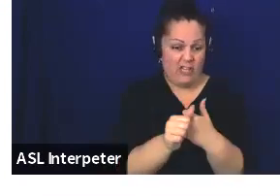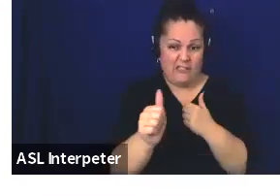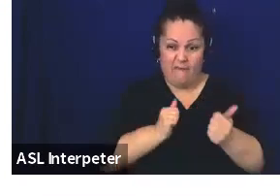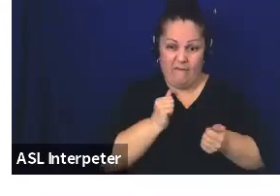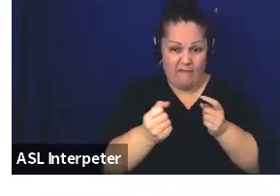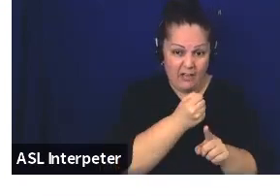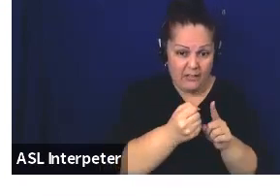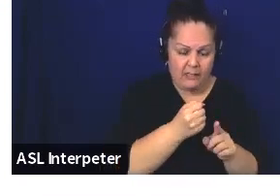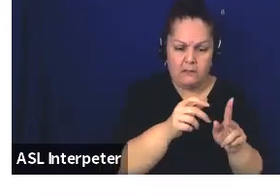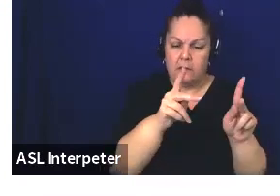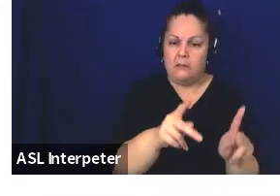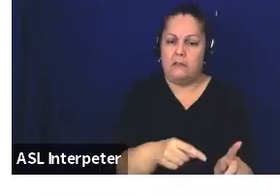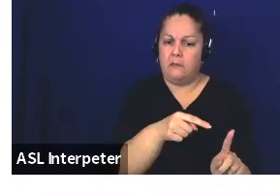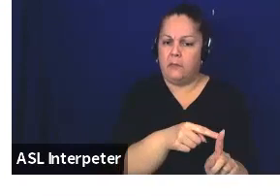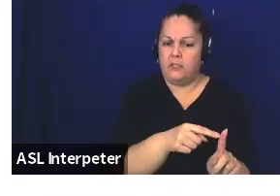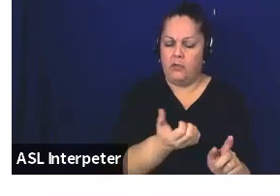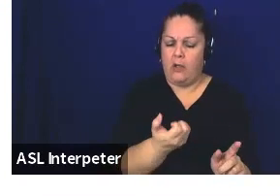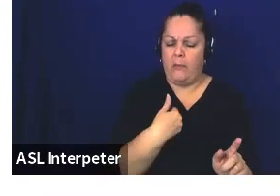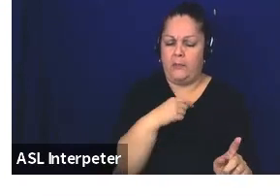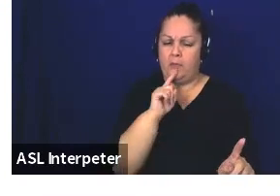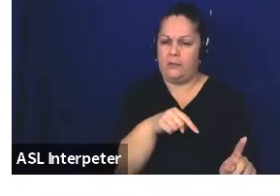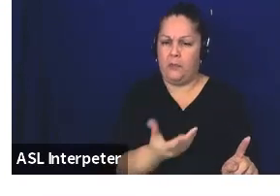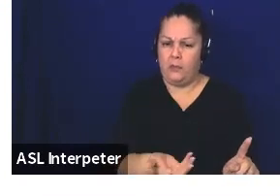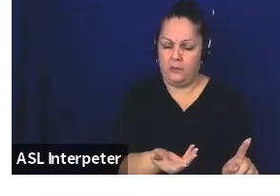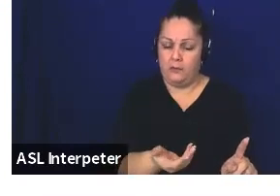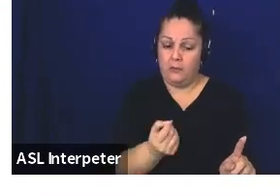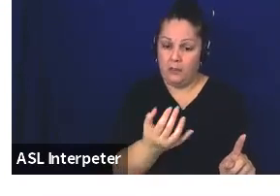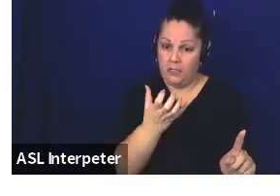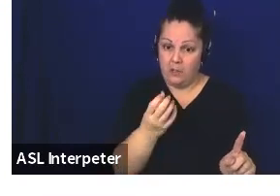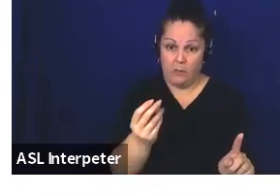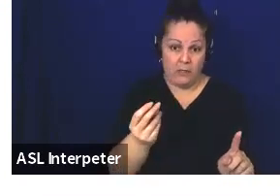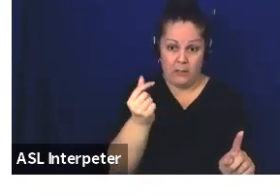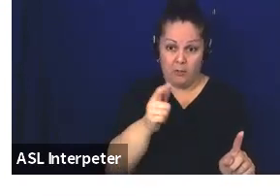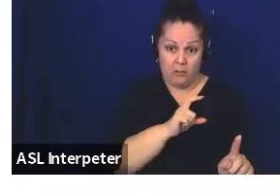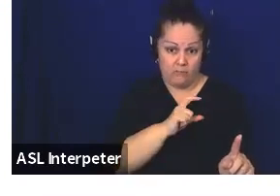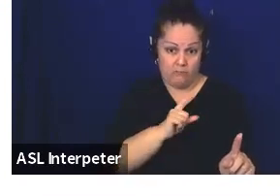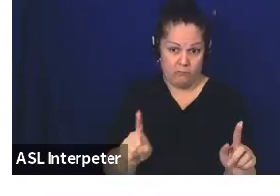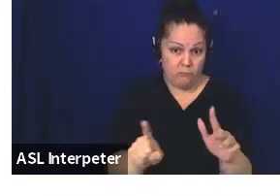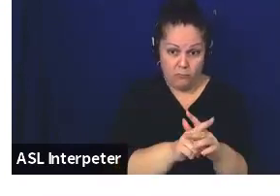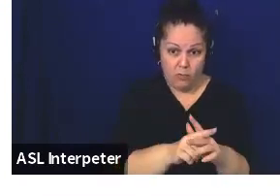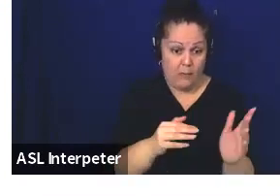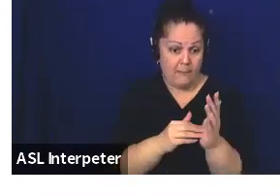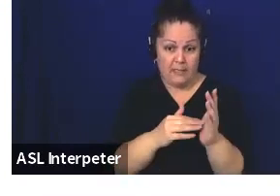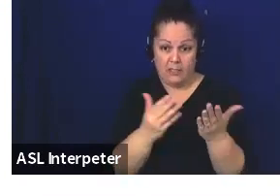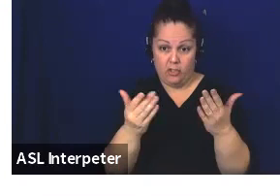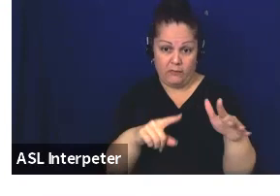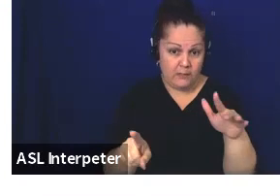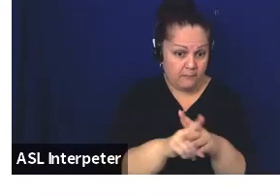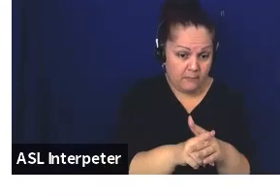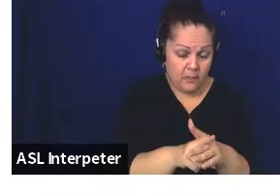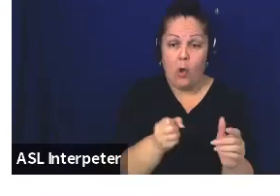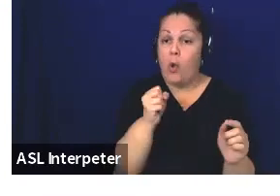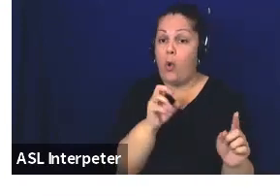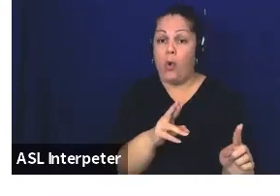would the individual like the stakeholder to respond? Do they want immediate law enforcement or medical services response? Or